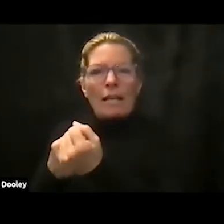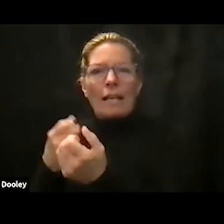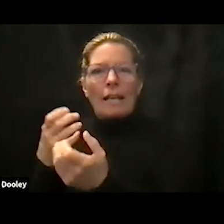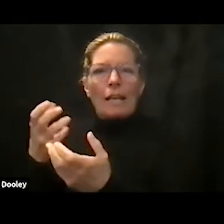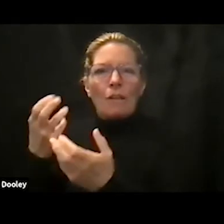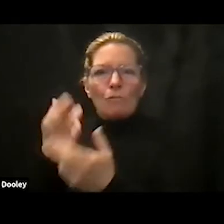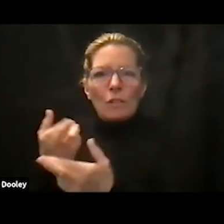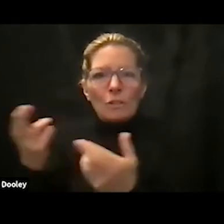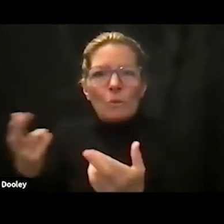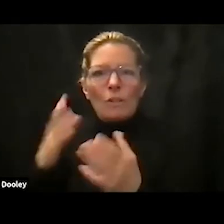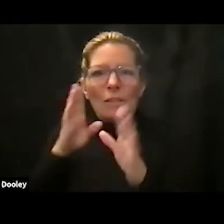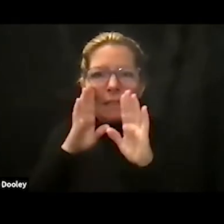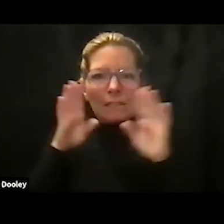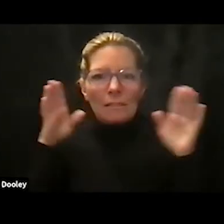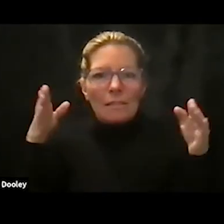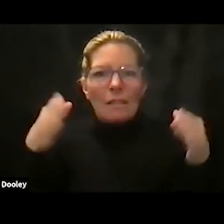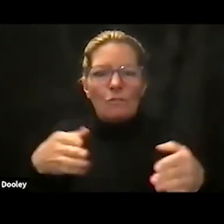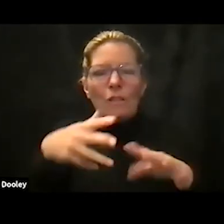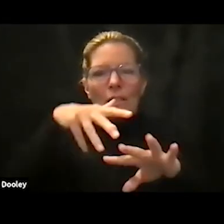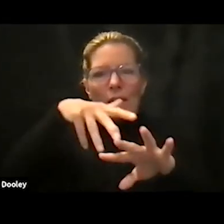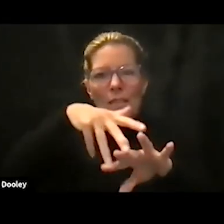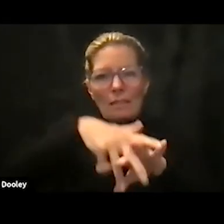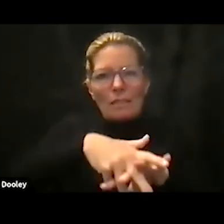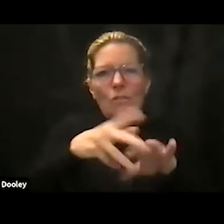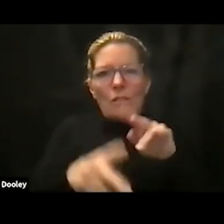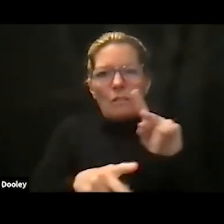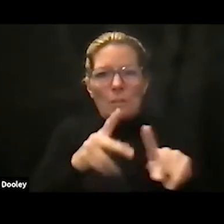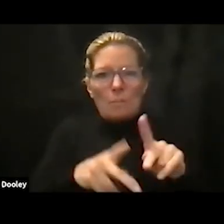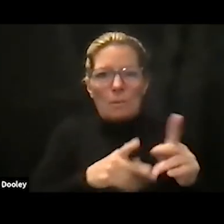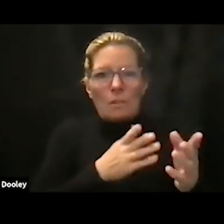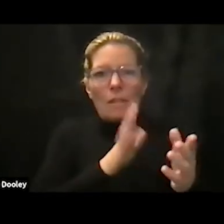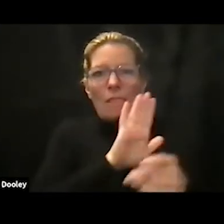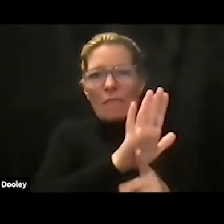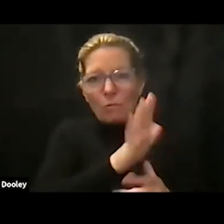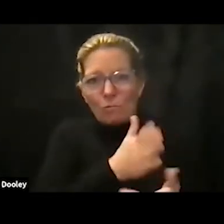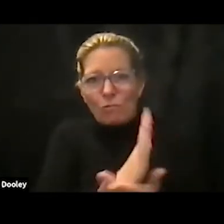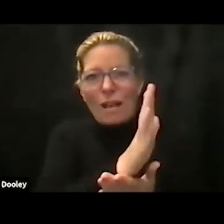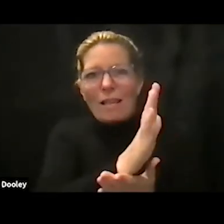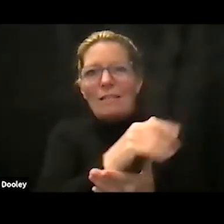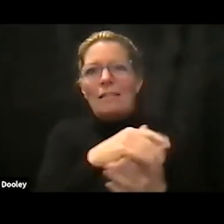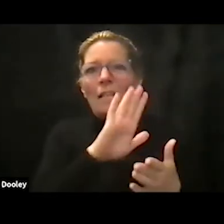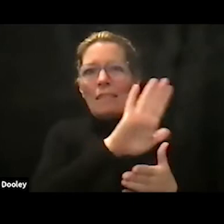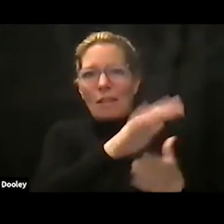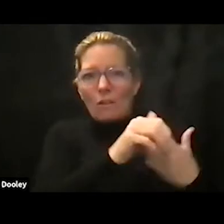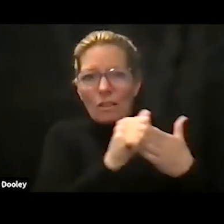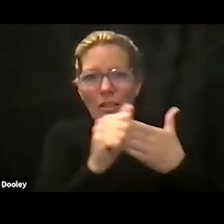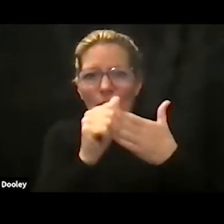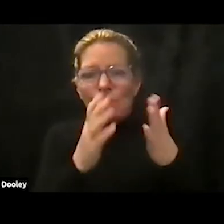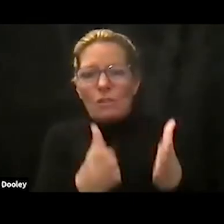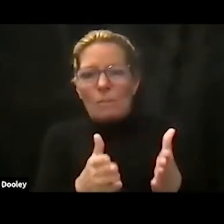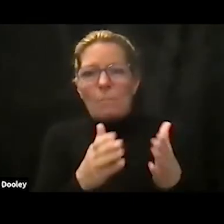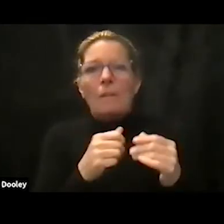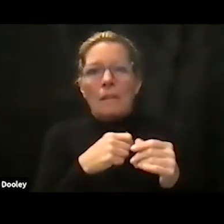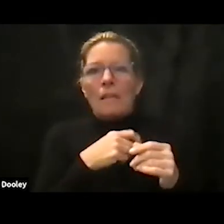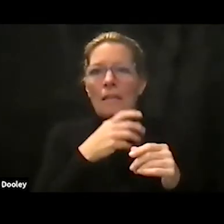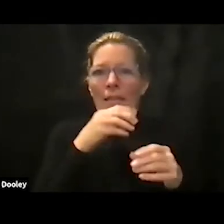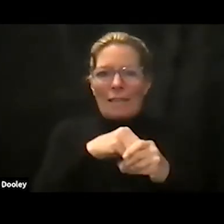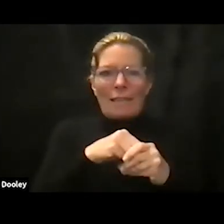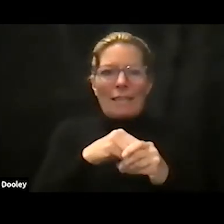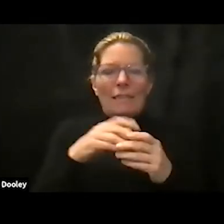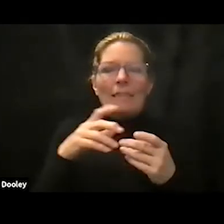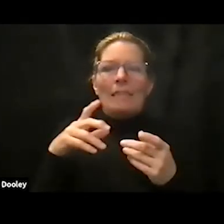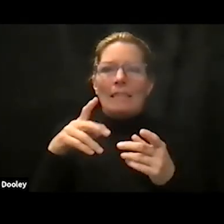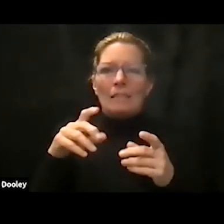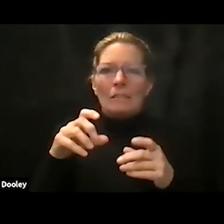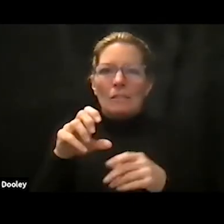and centering Indigenous peoples, Indigenous rights, Indigenous leadership in these spaces